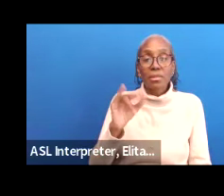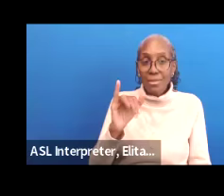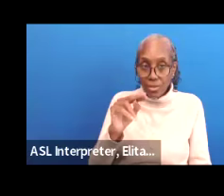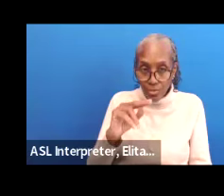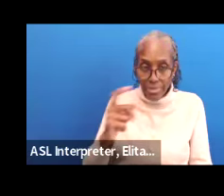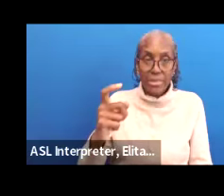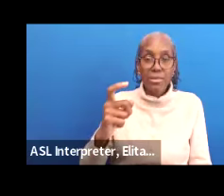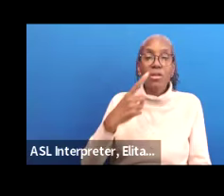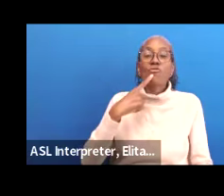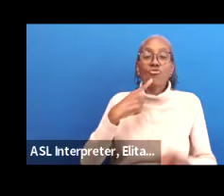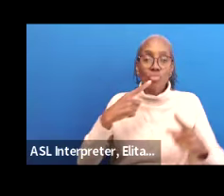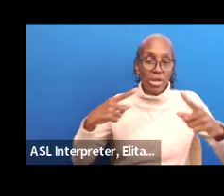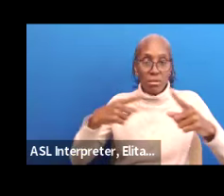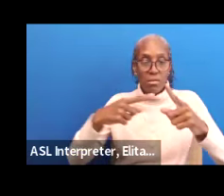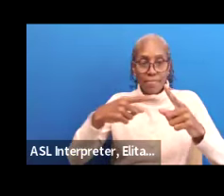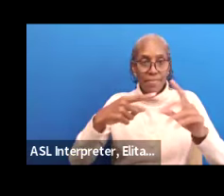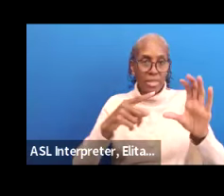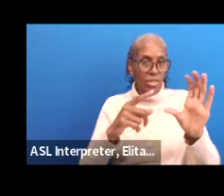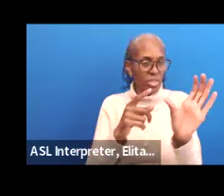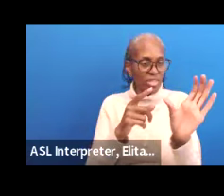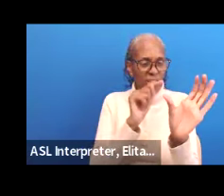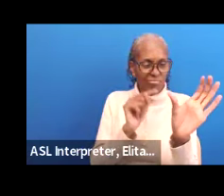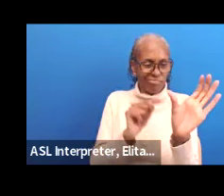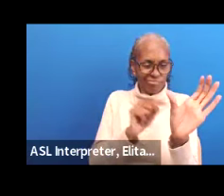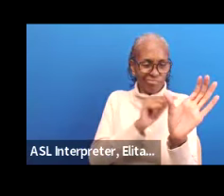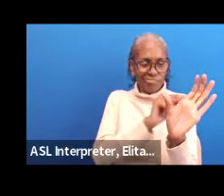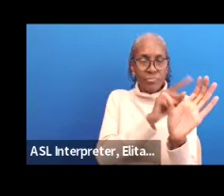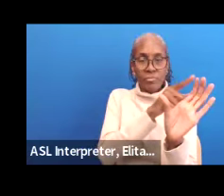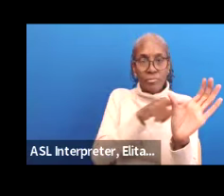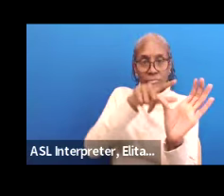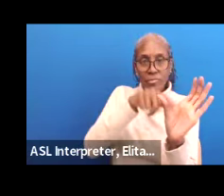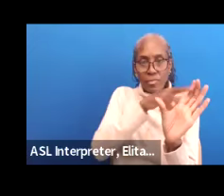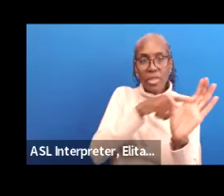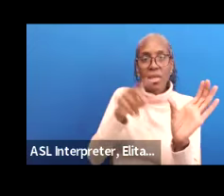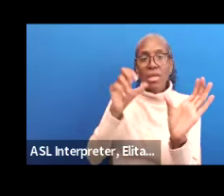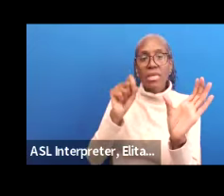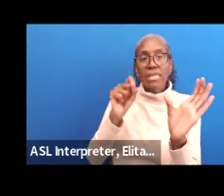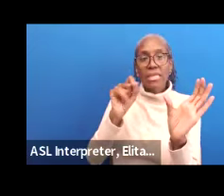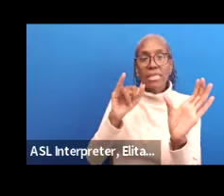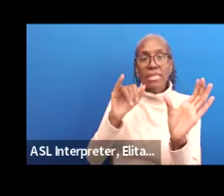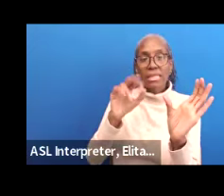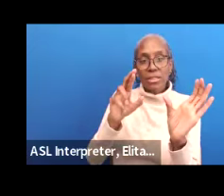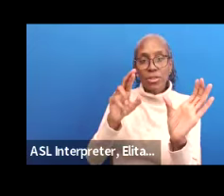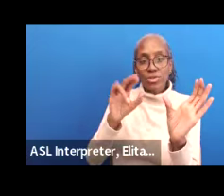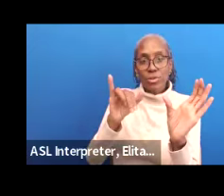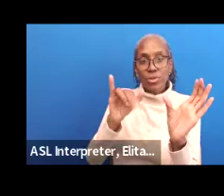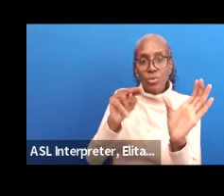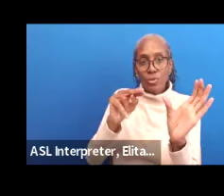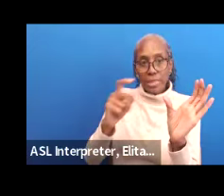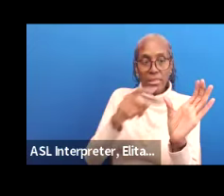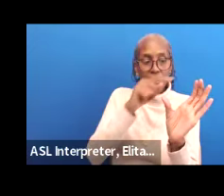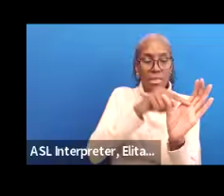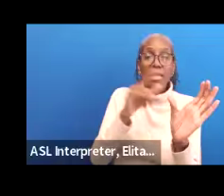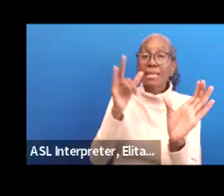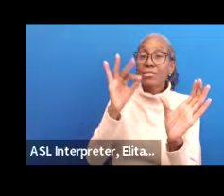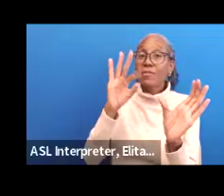red arrows are pointing at a syrinx, which is a fluid-filled structure